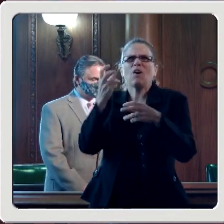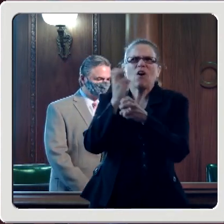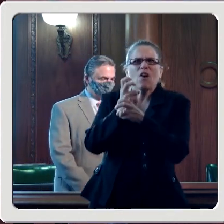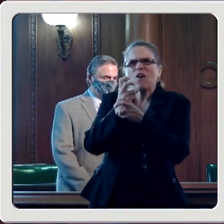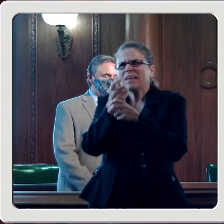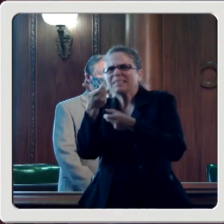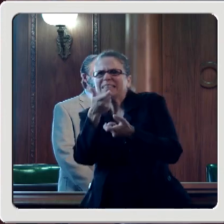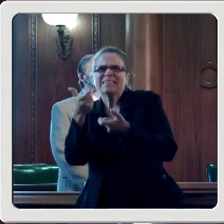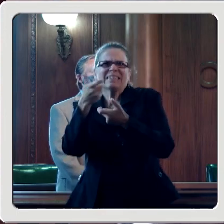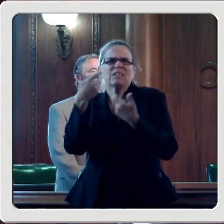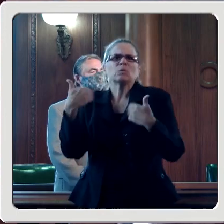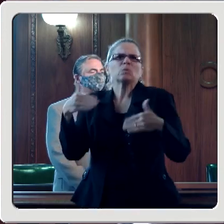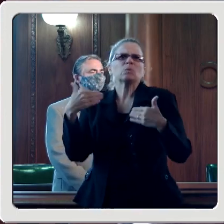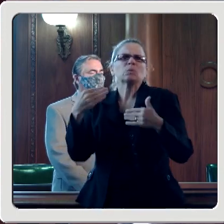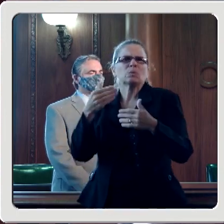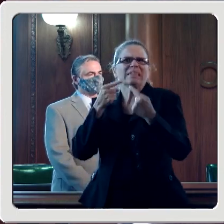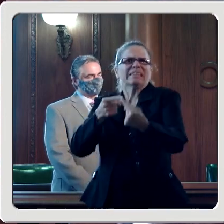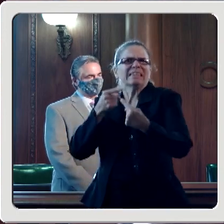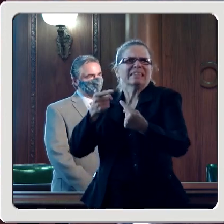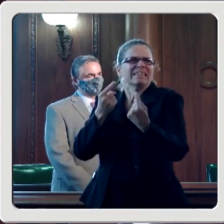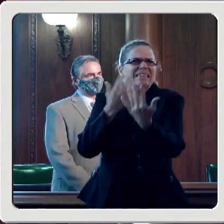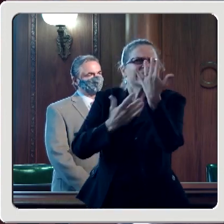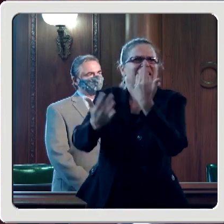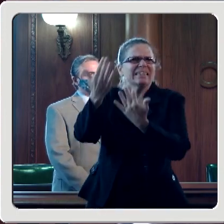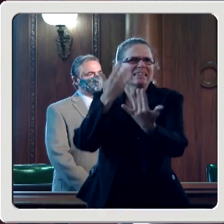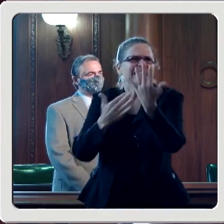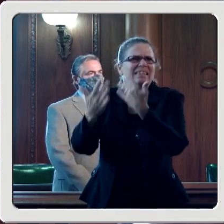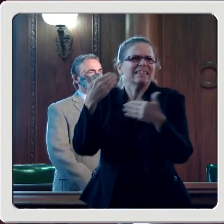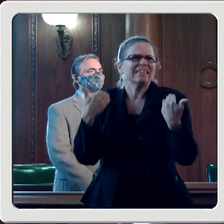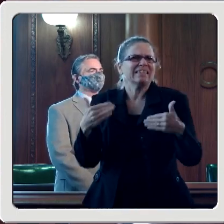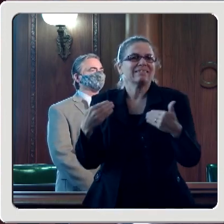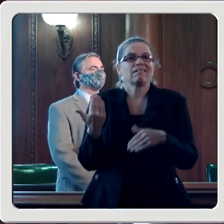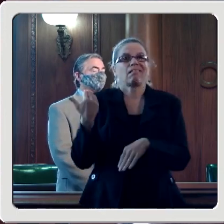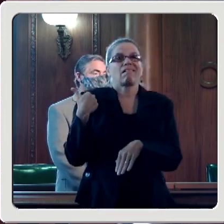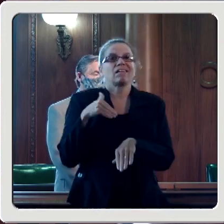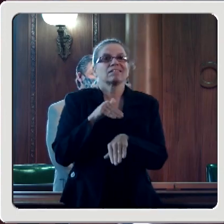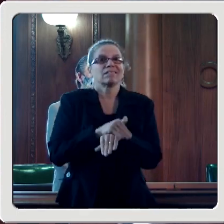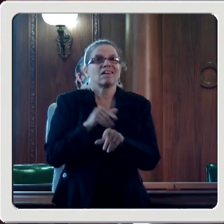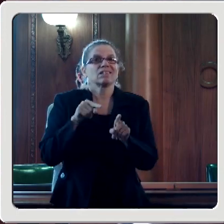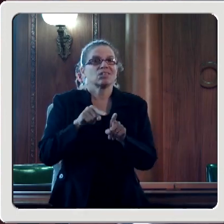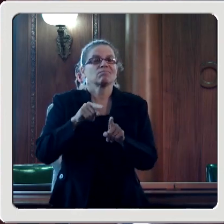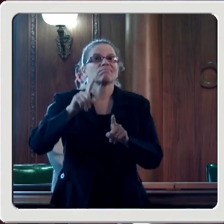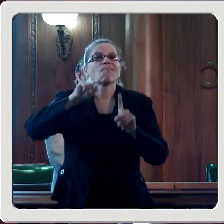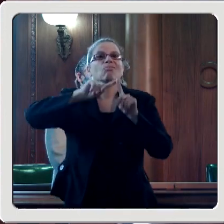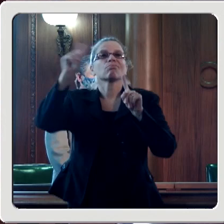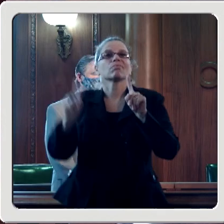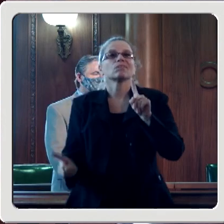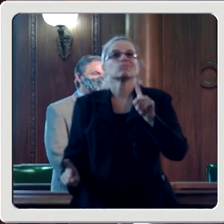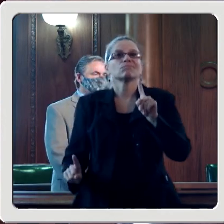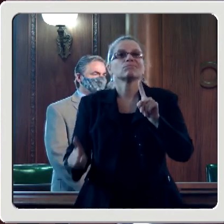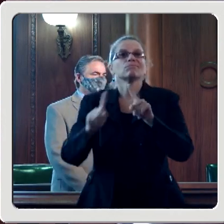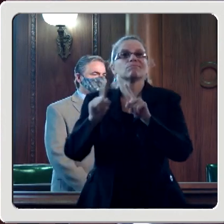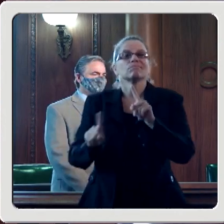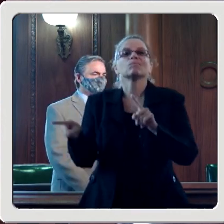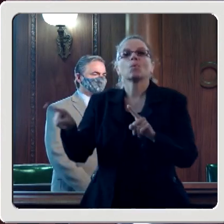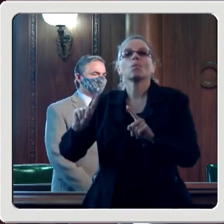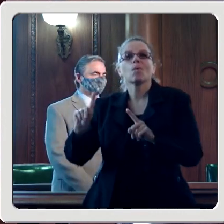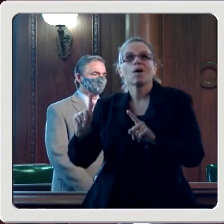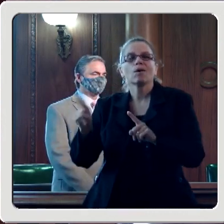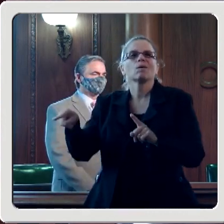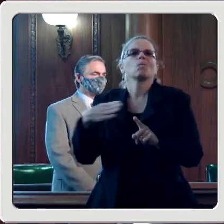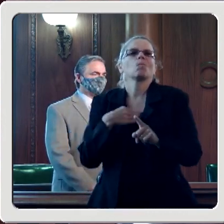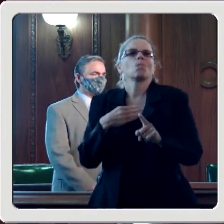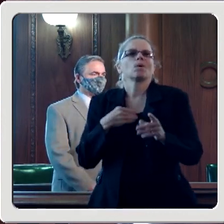overhaul. It took a while to get it put out. And then last night we had a fire due to a lightning strike on White Street, which caused significant damage